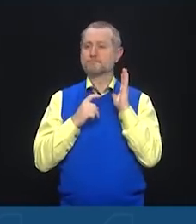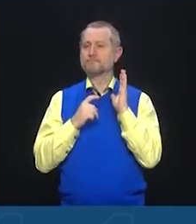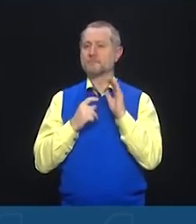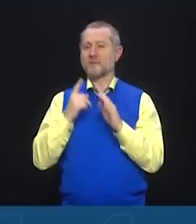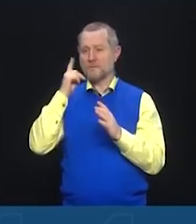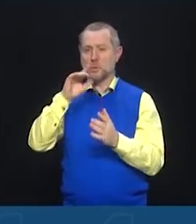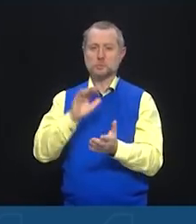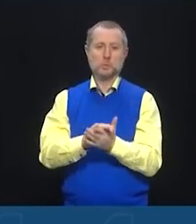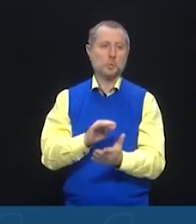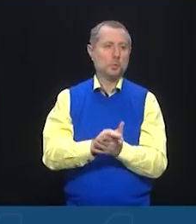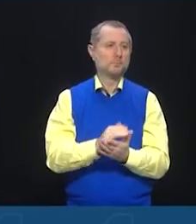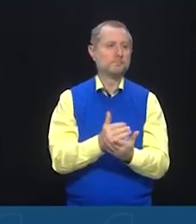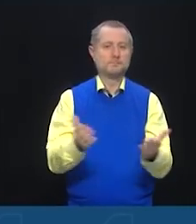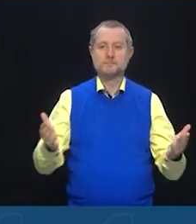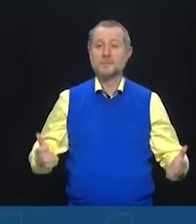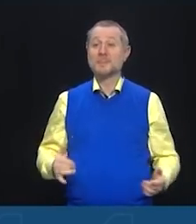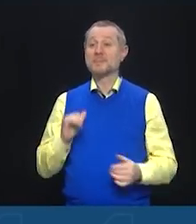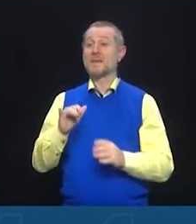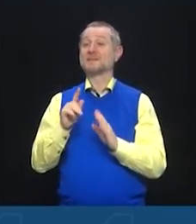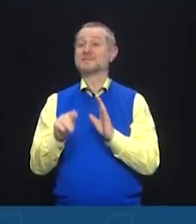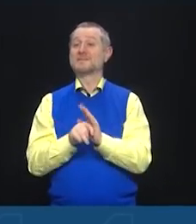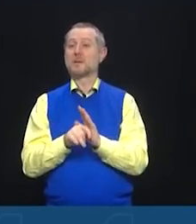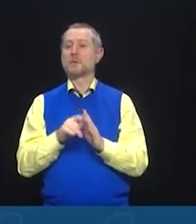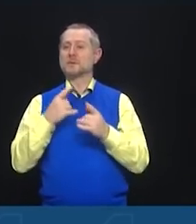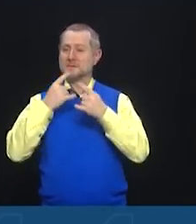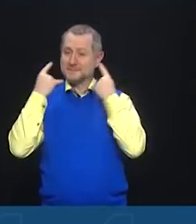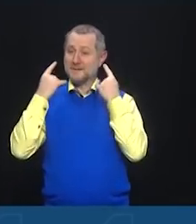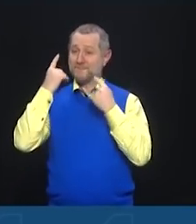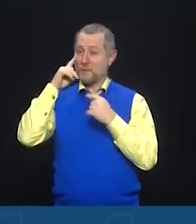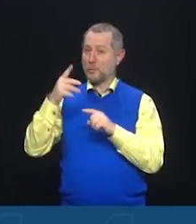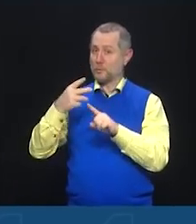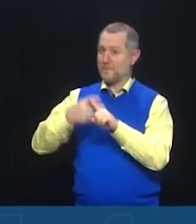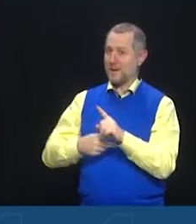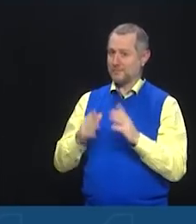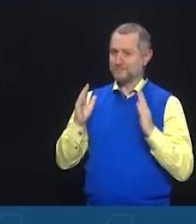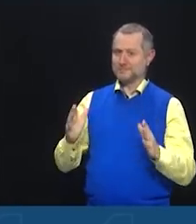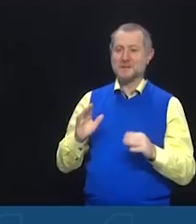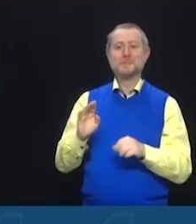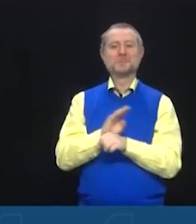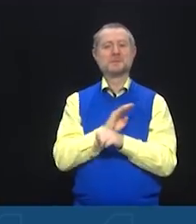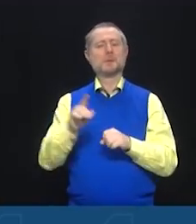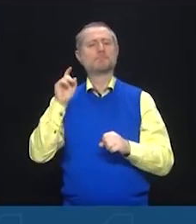And at the time, we even had a requirement for 2 short months for businesses to